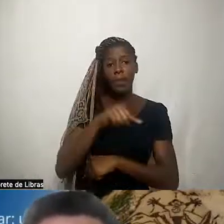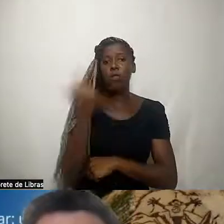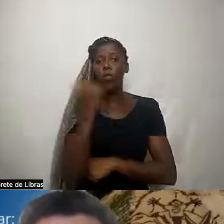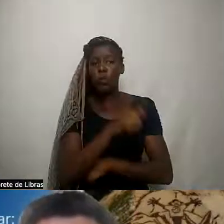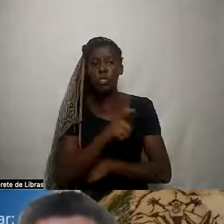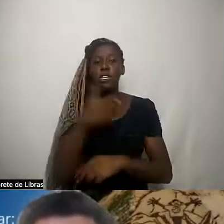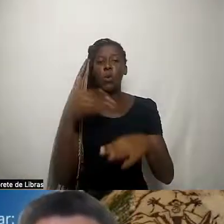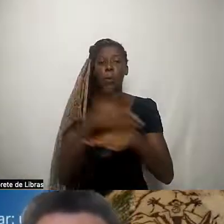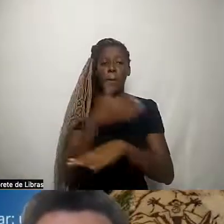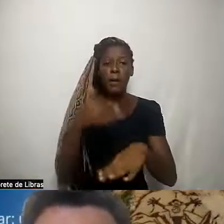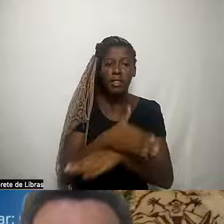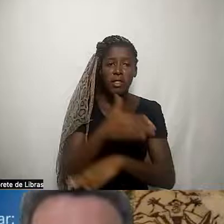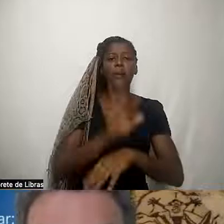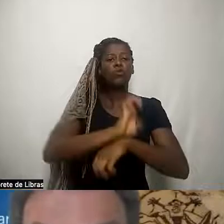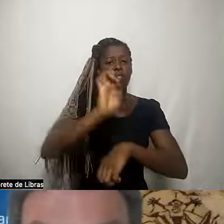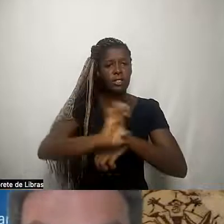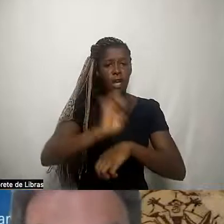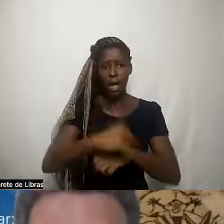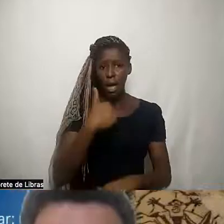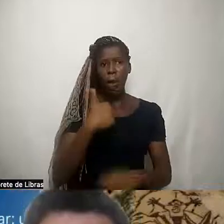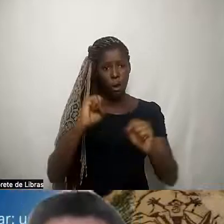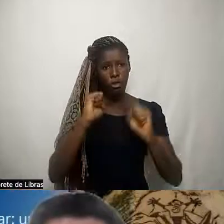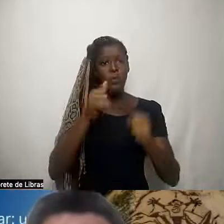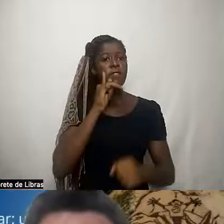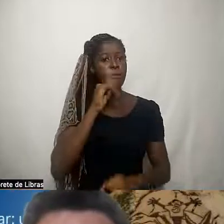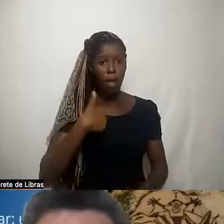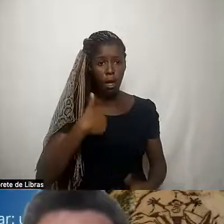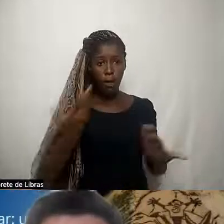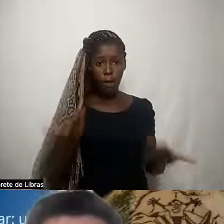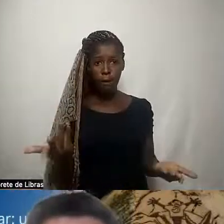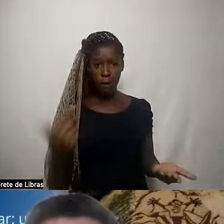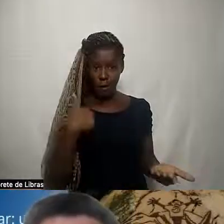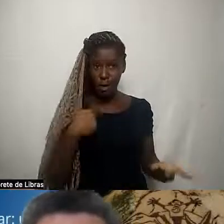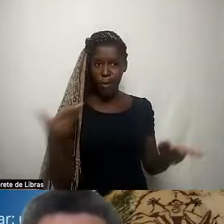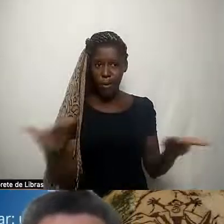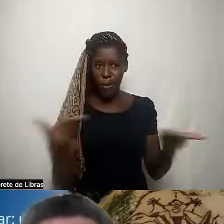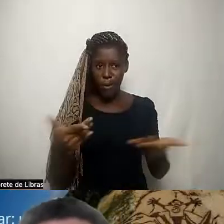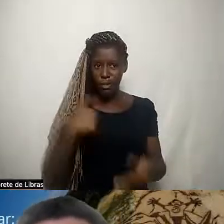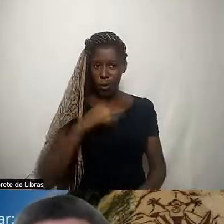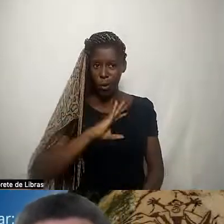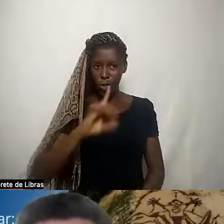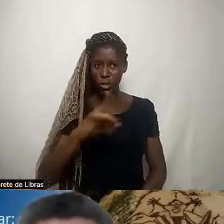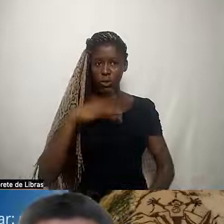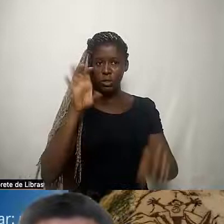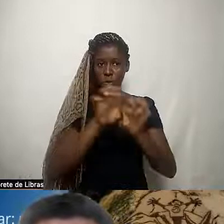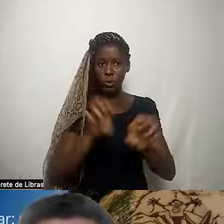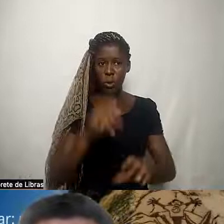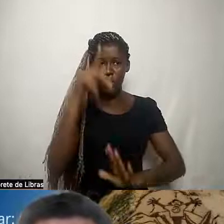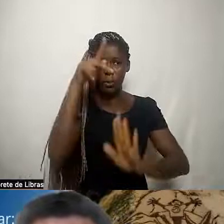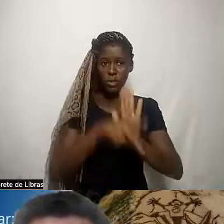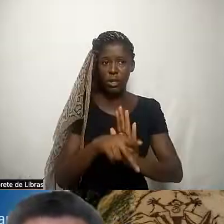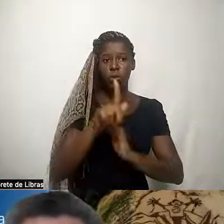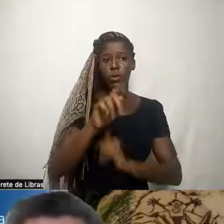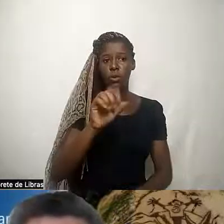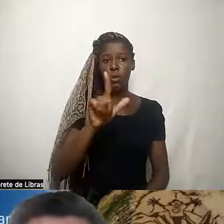They went through these programs. They were interns. Even myself, today I'm